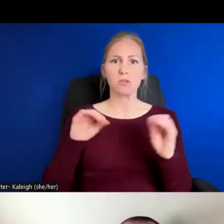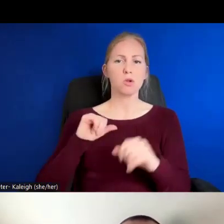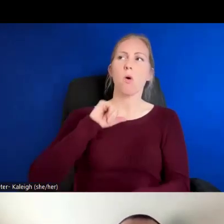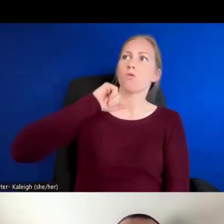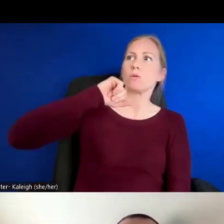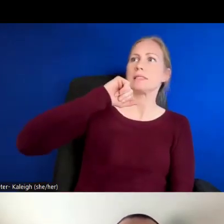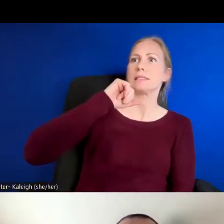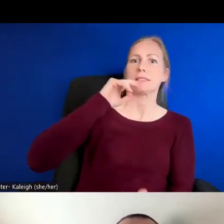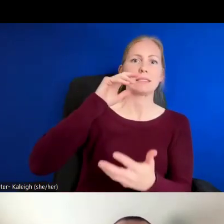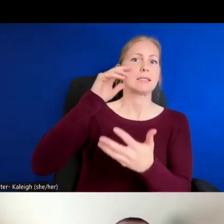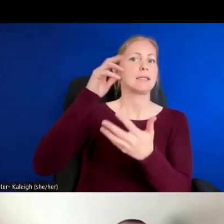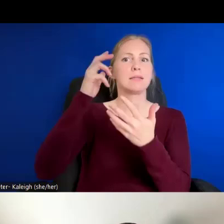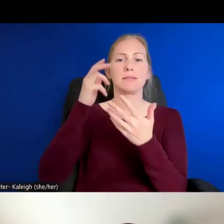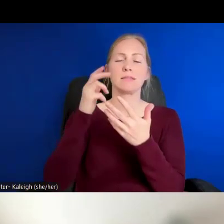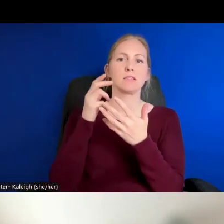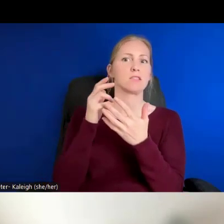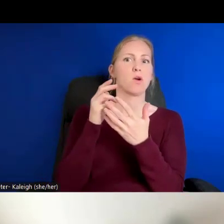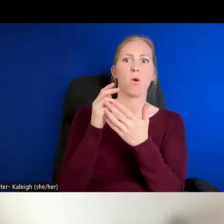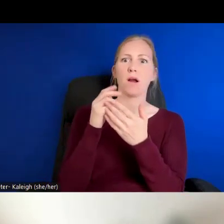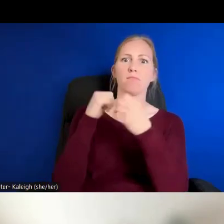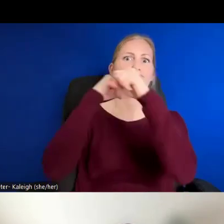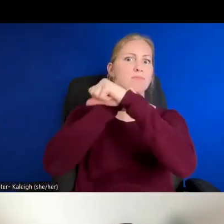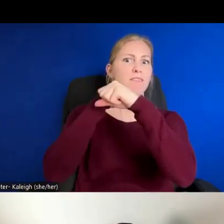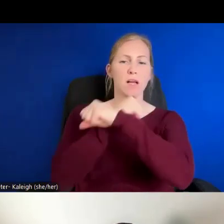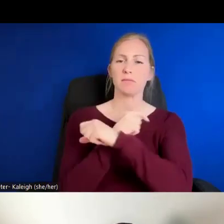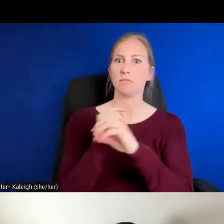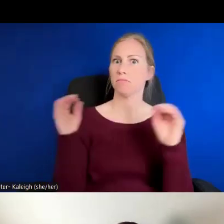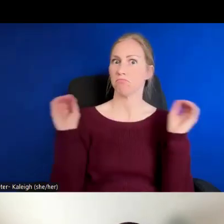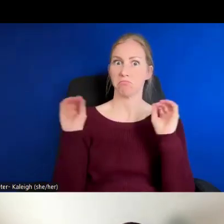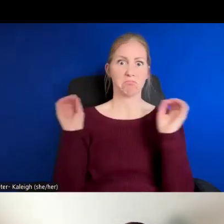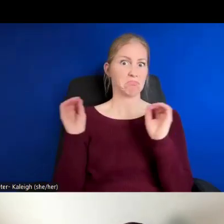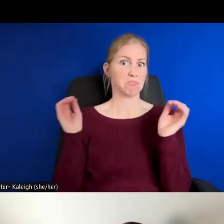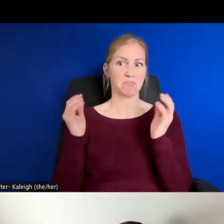or anything that would